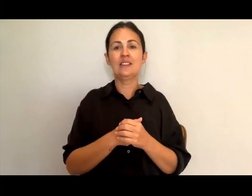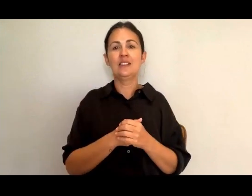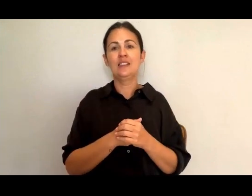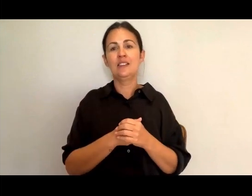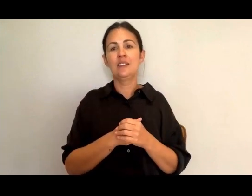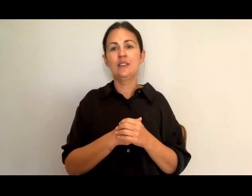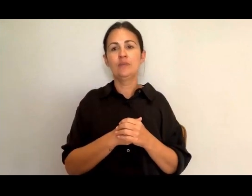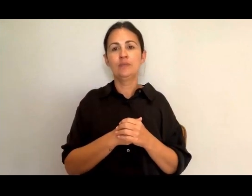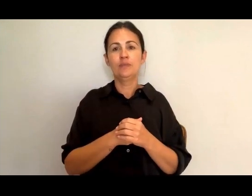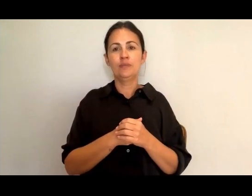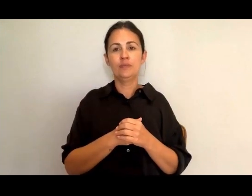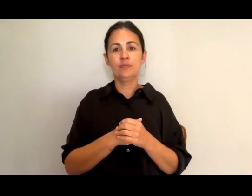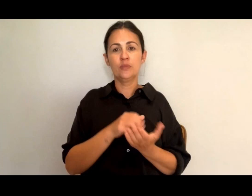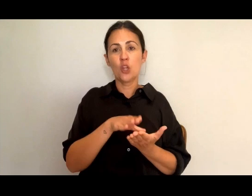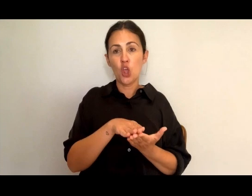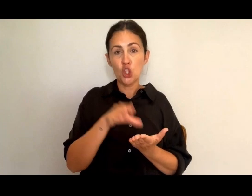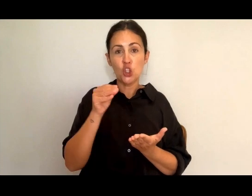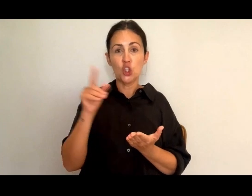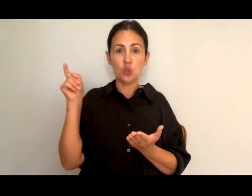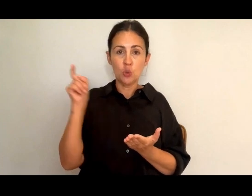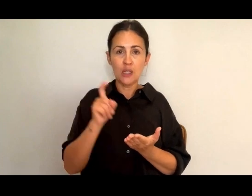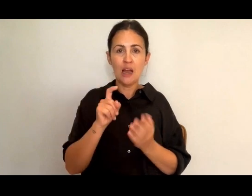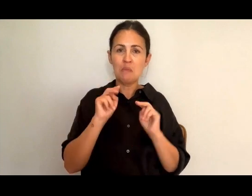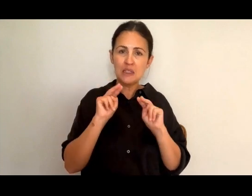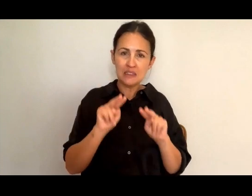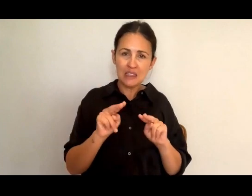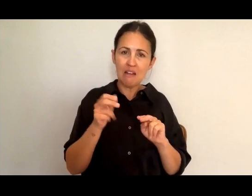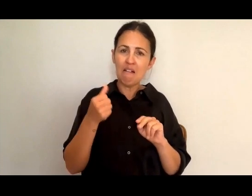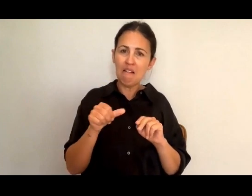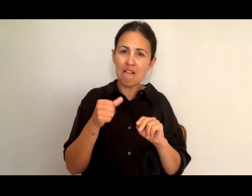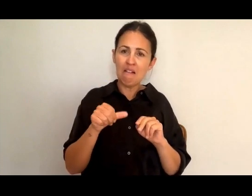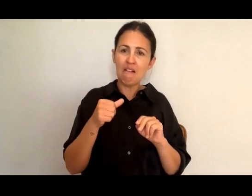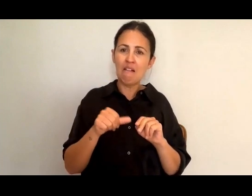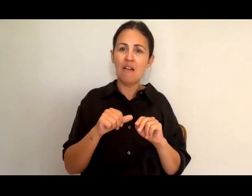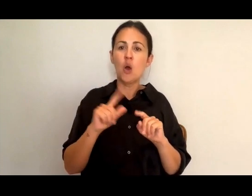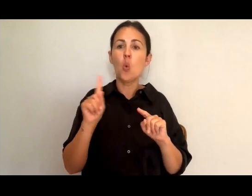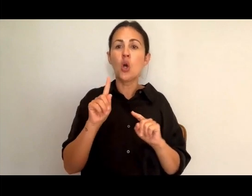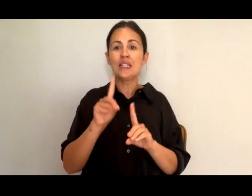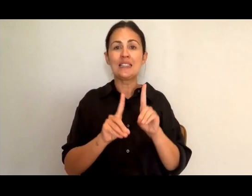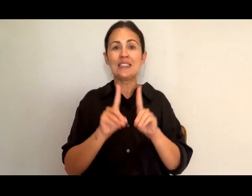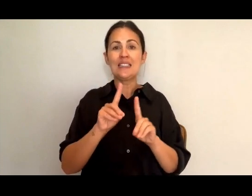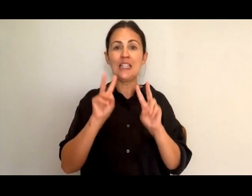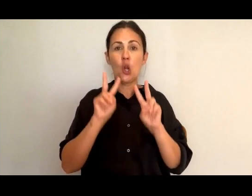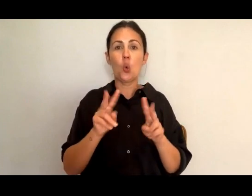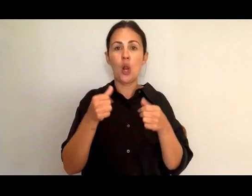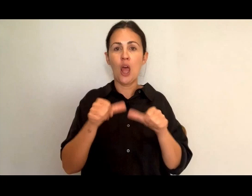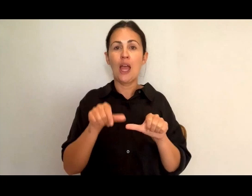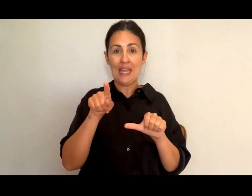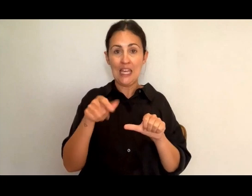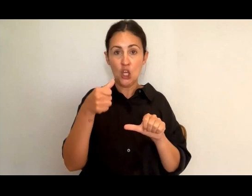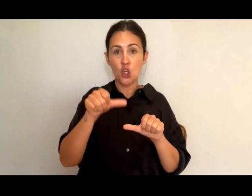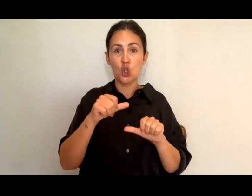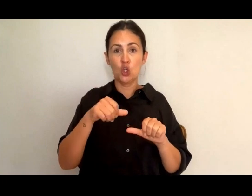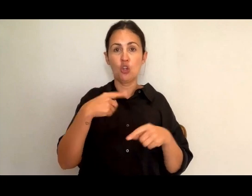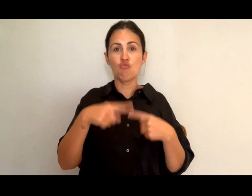work. It explores his way of what he believes the city to look like from the air, from materials that he recycled. He wanted in his artist statement for